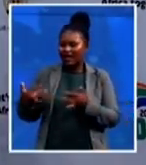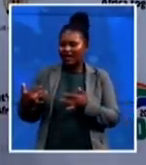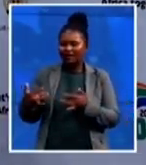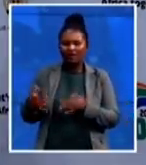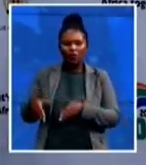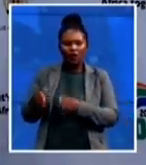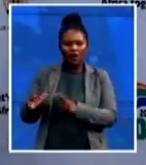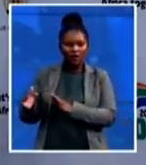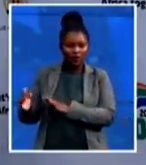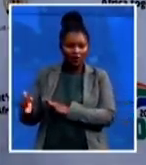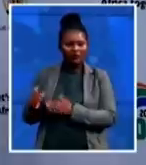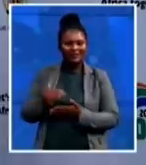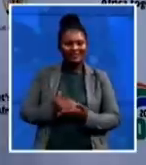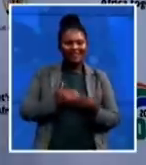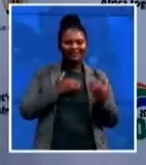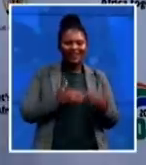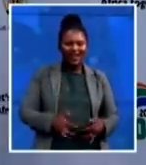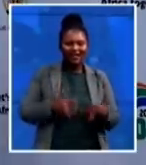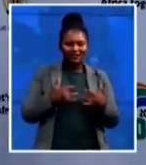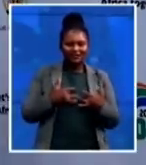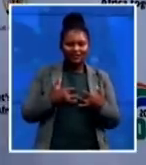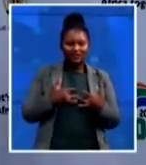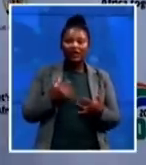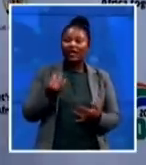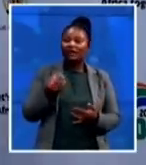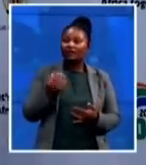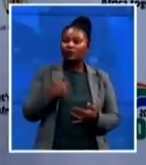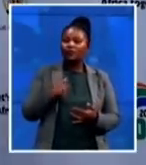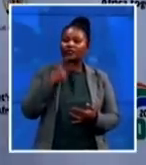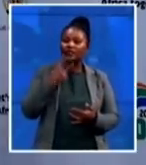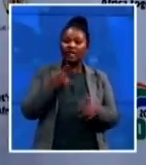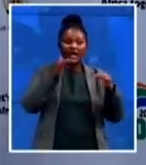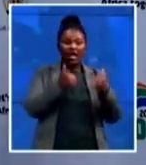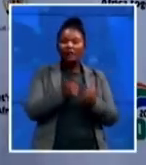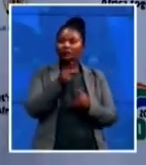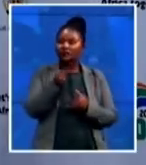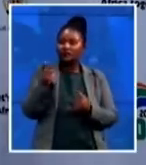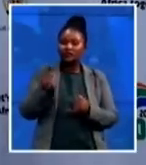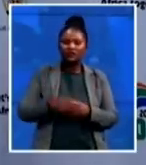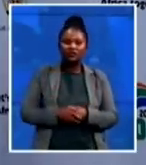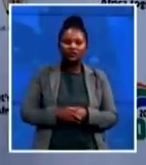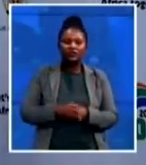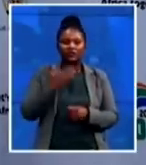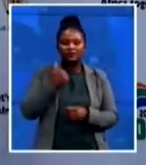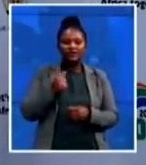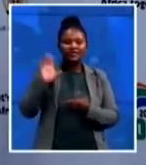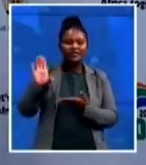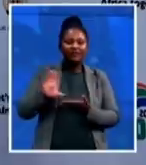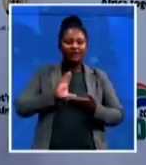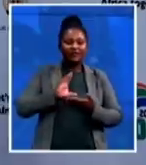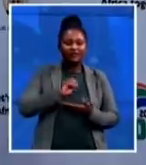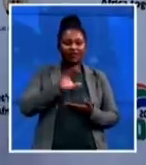see, if we say to companies, please invest in our country, we've told South Africans